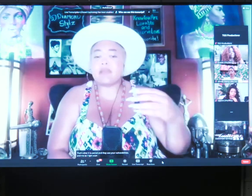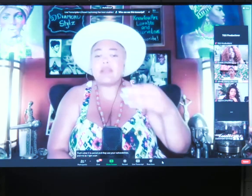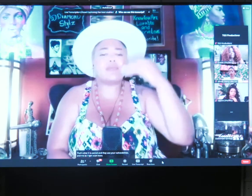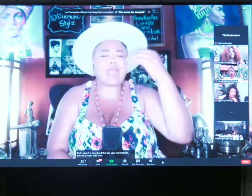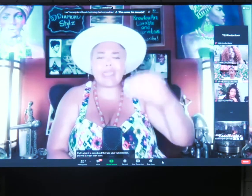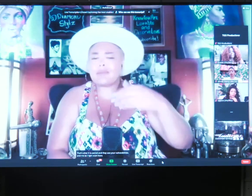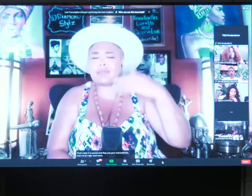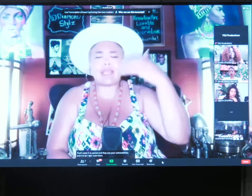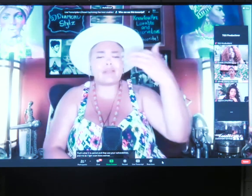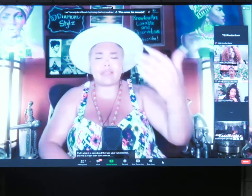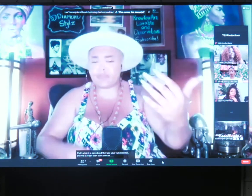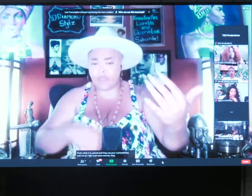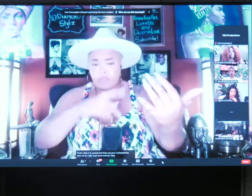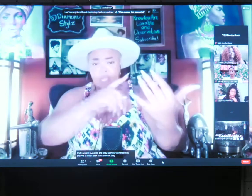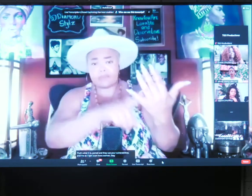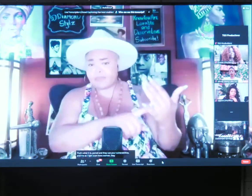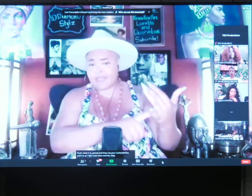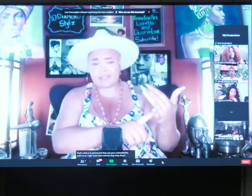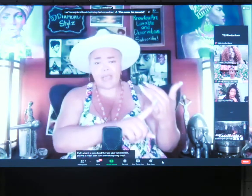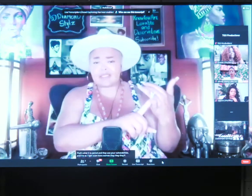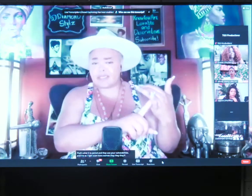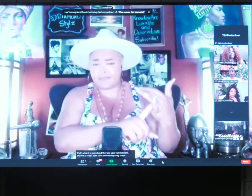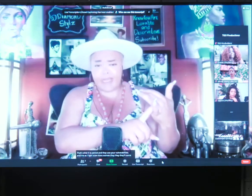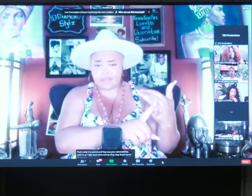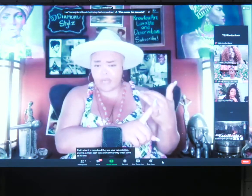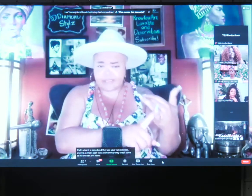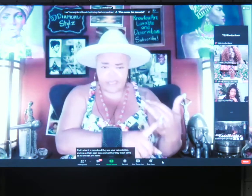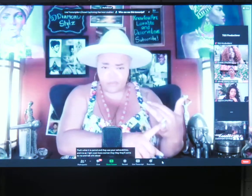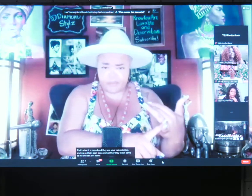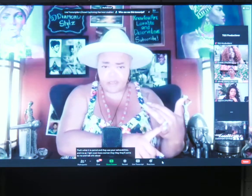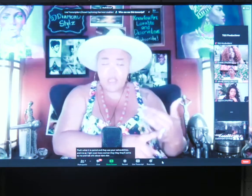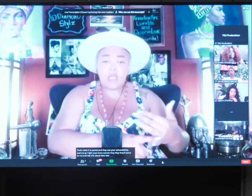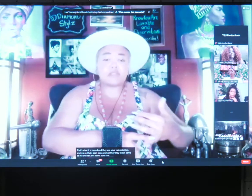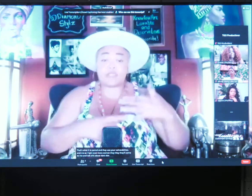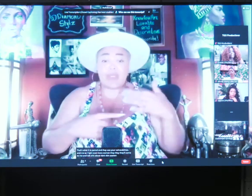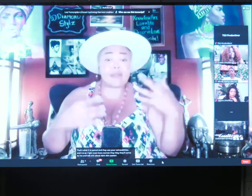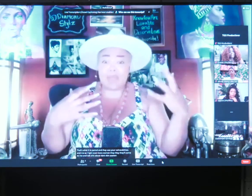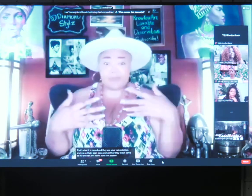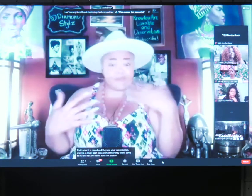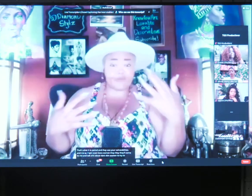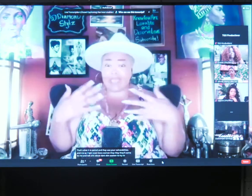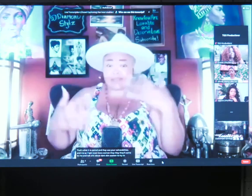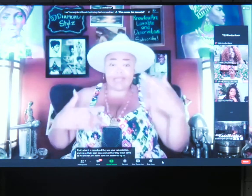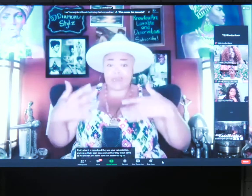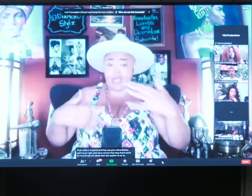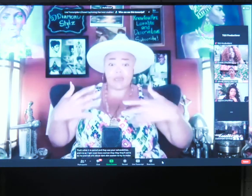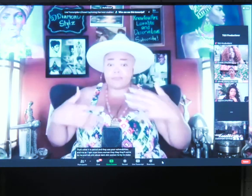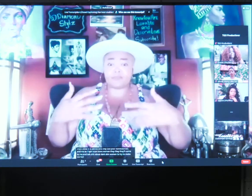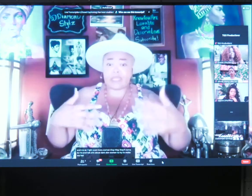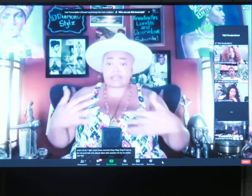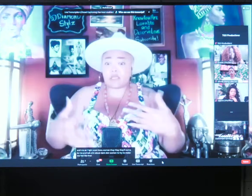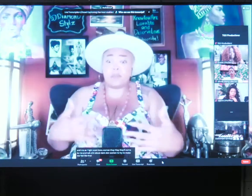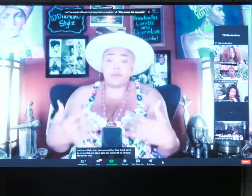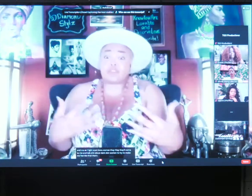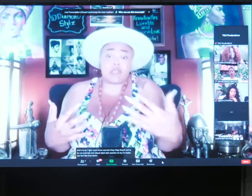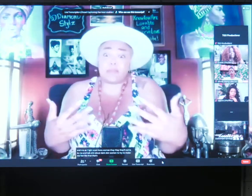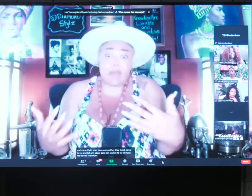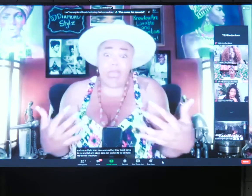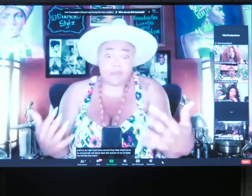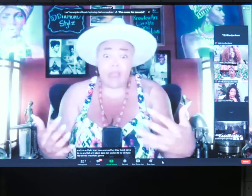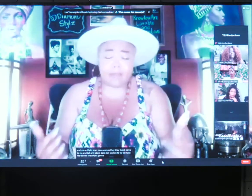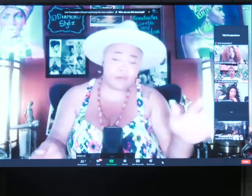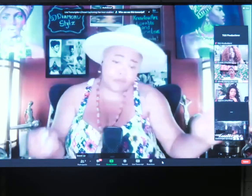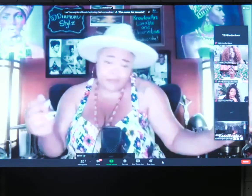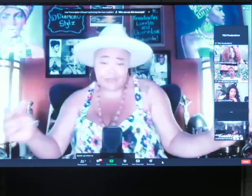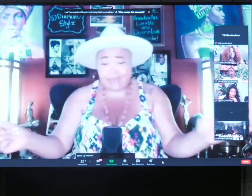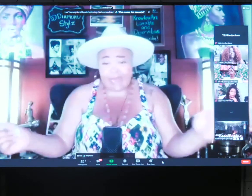woman, they'll come to me and talk shit about dark-skinned women to try to make me feel like that's gonna boost up my